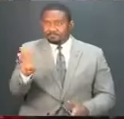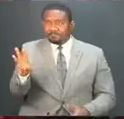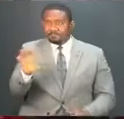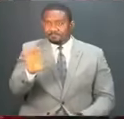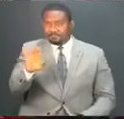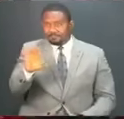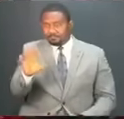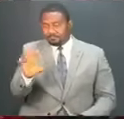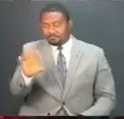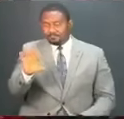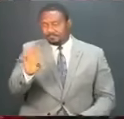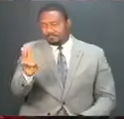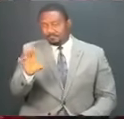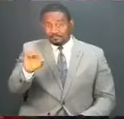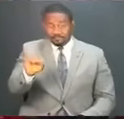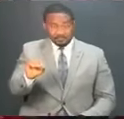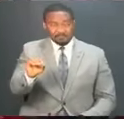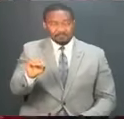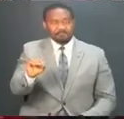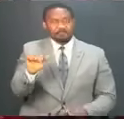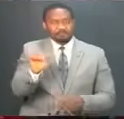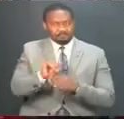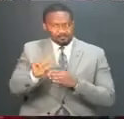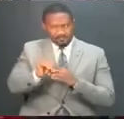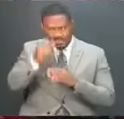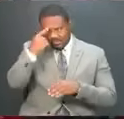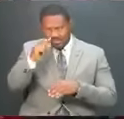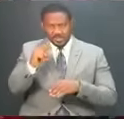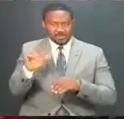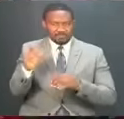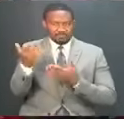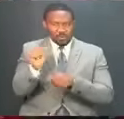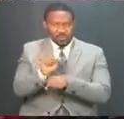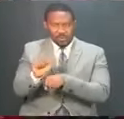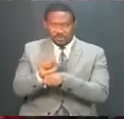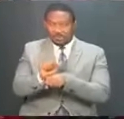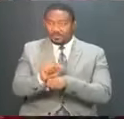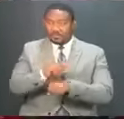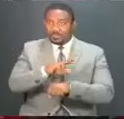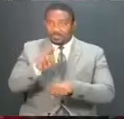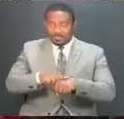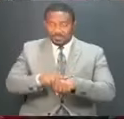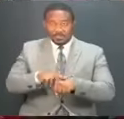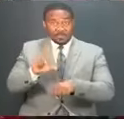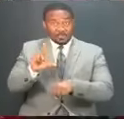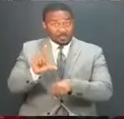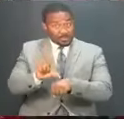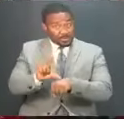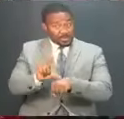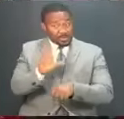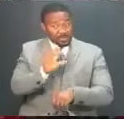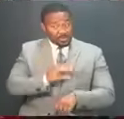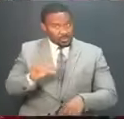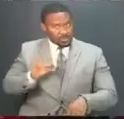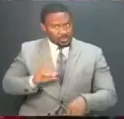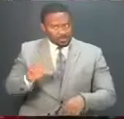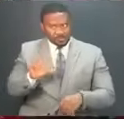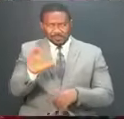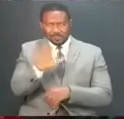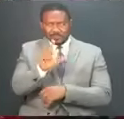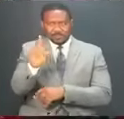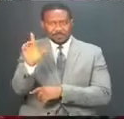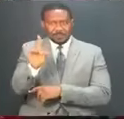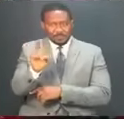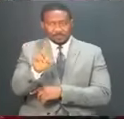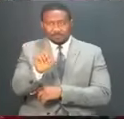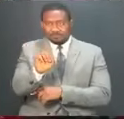26,648,670 Ghana cedis for the services of the National Labour Commission for the year ending 31st December 2026. Mr. Speaker,